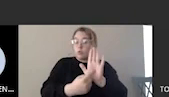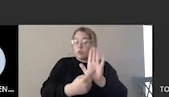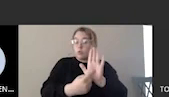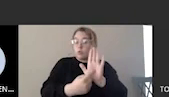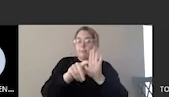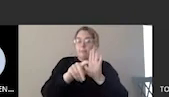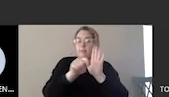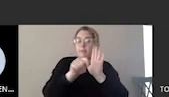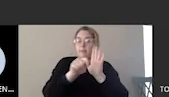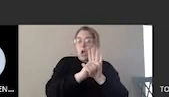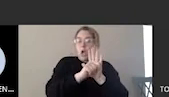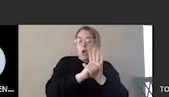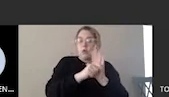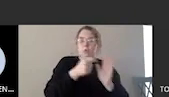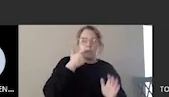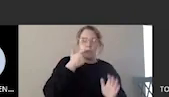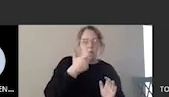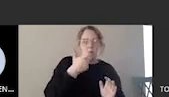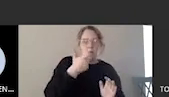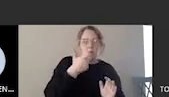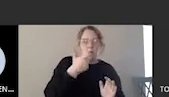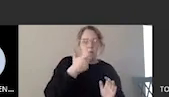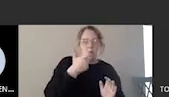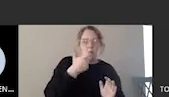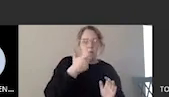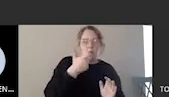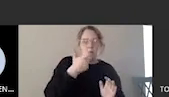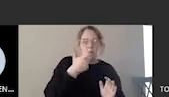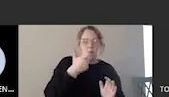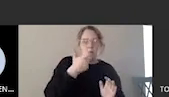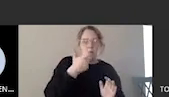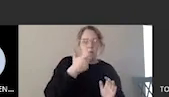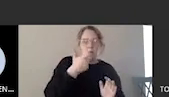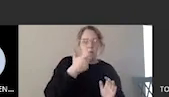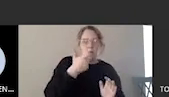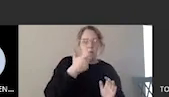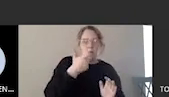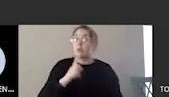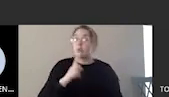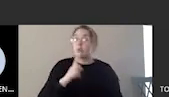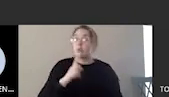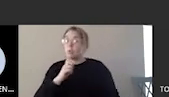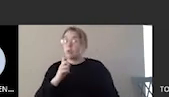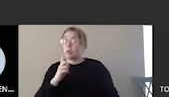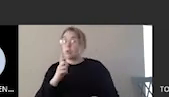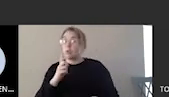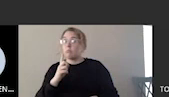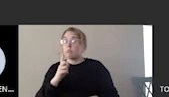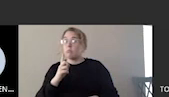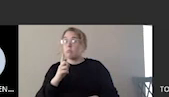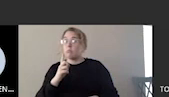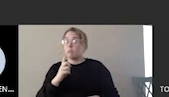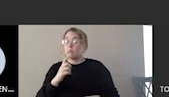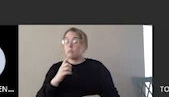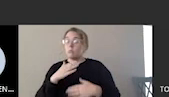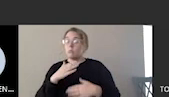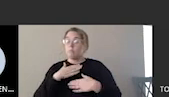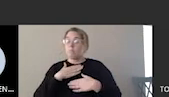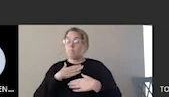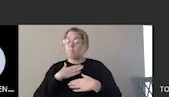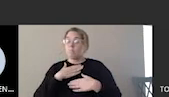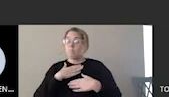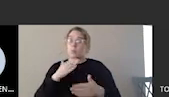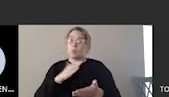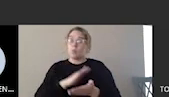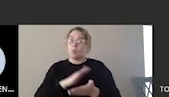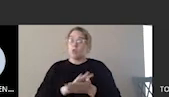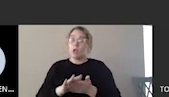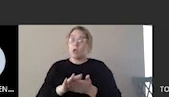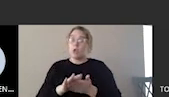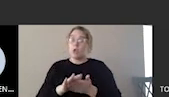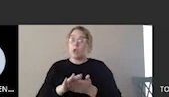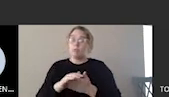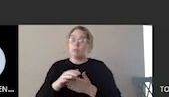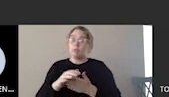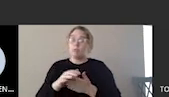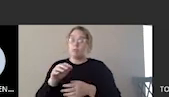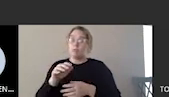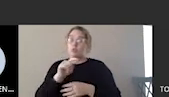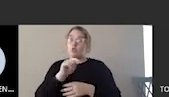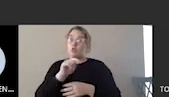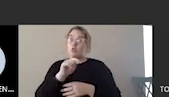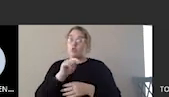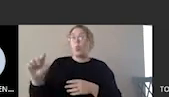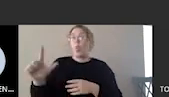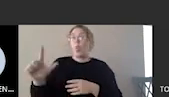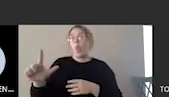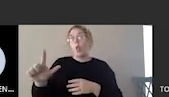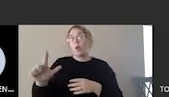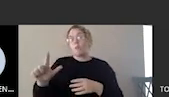that choice. And that'd be a really good training tool when we can't be hands-on during COVID. Absolutely. I can